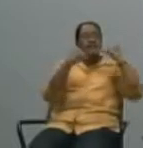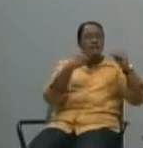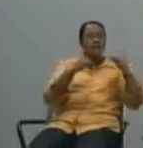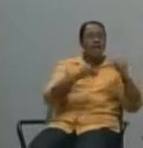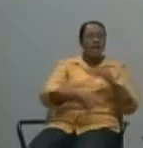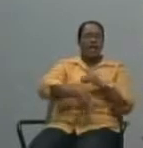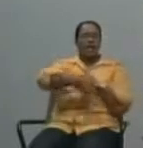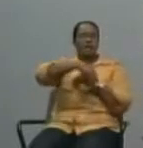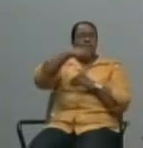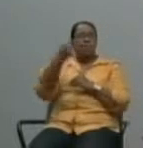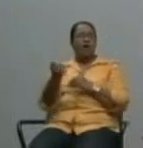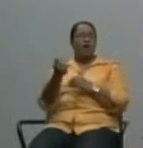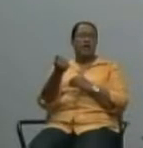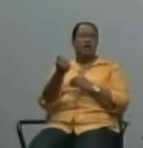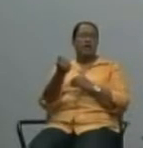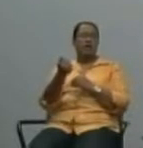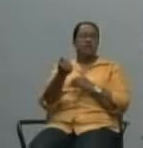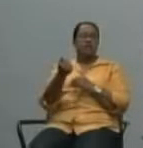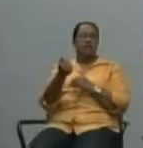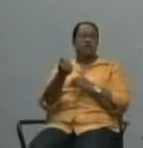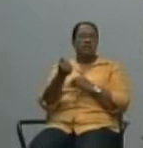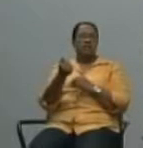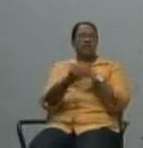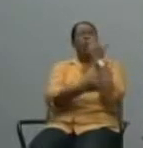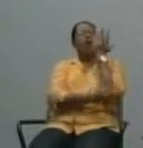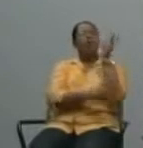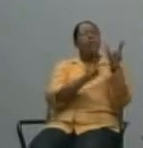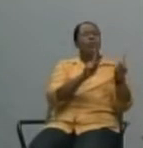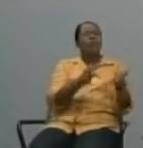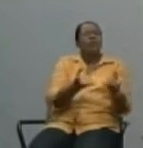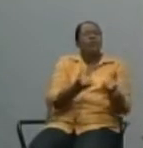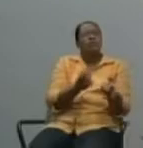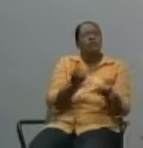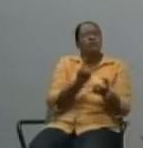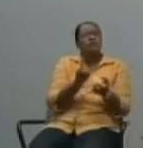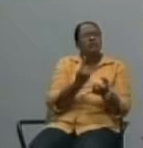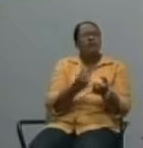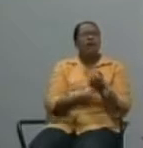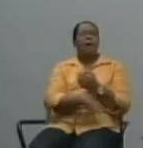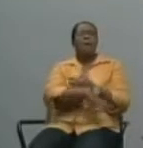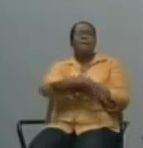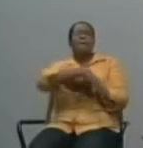sandals, meaning like a cheap commercial item.